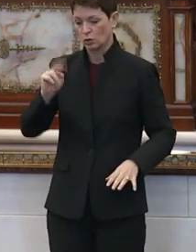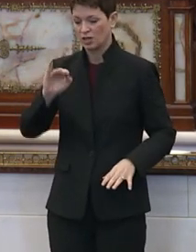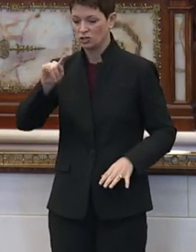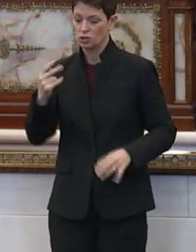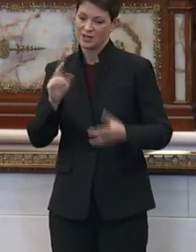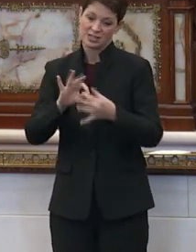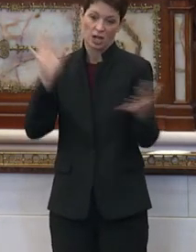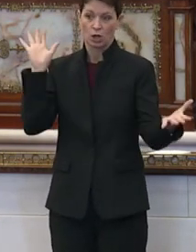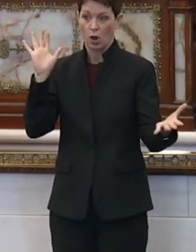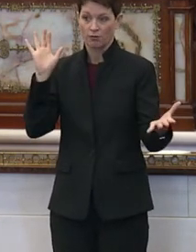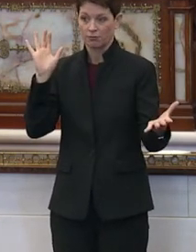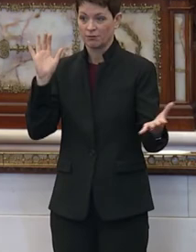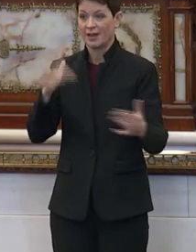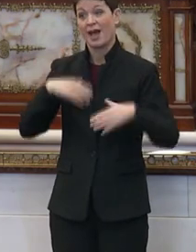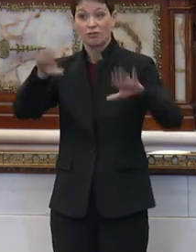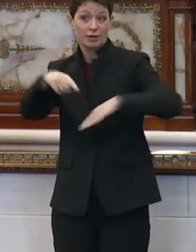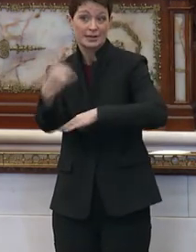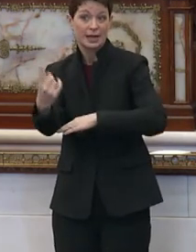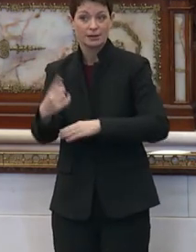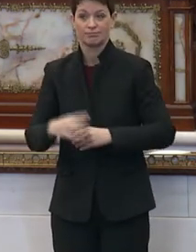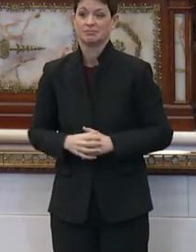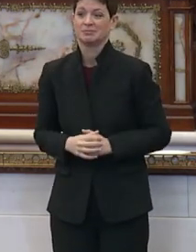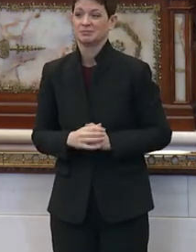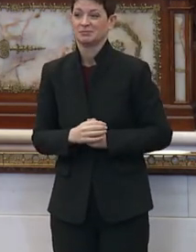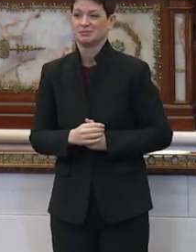signing off. Have a great day.